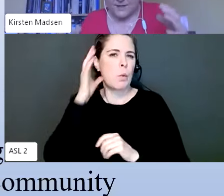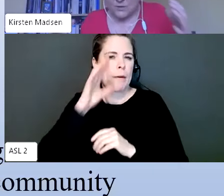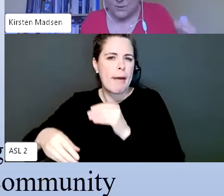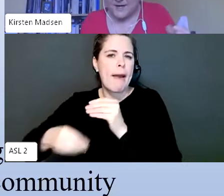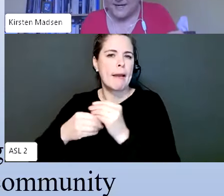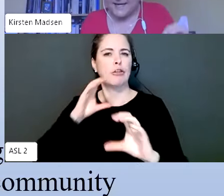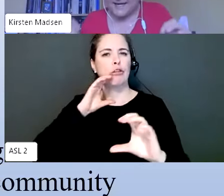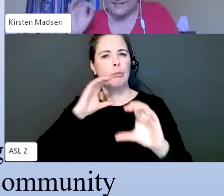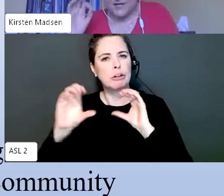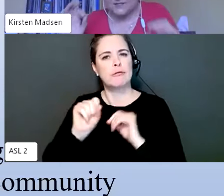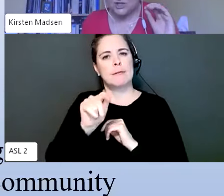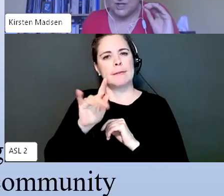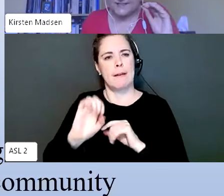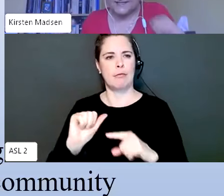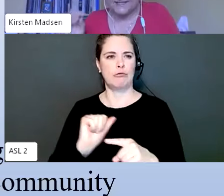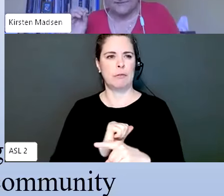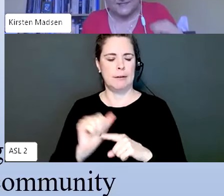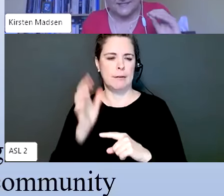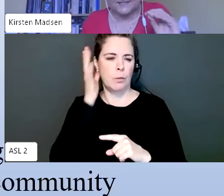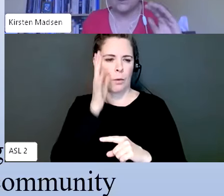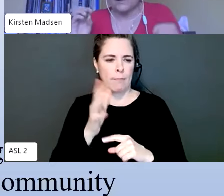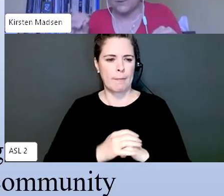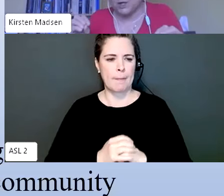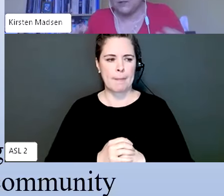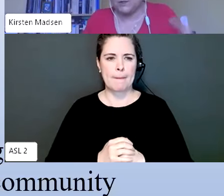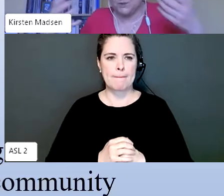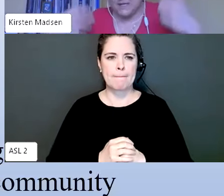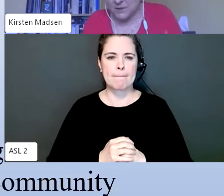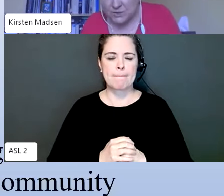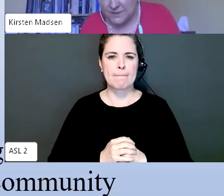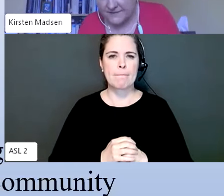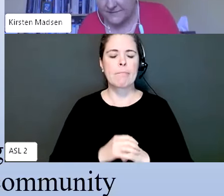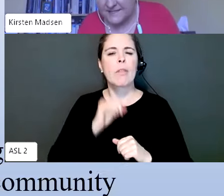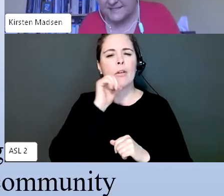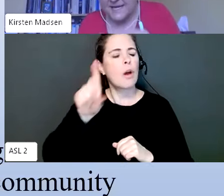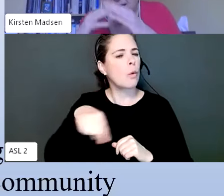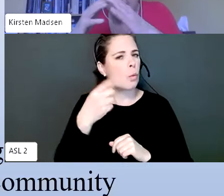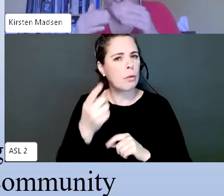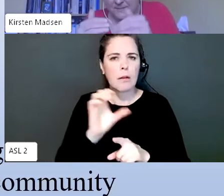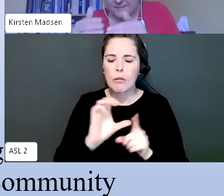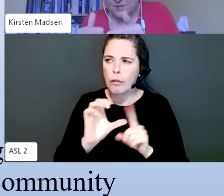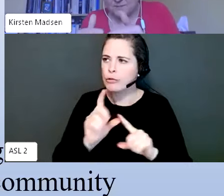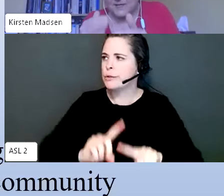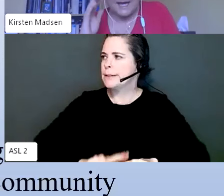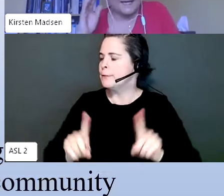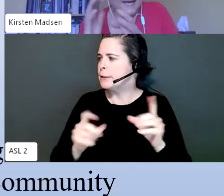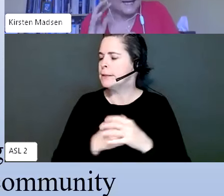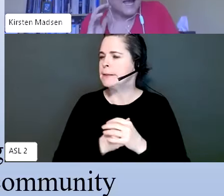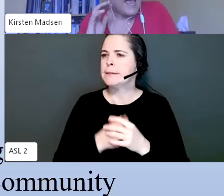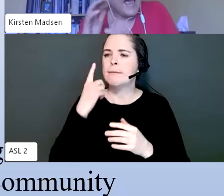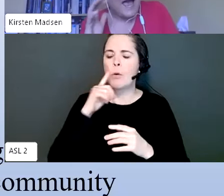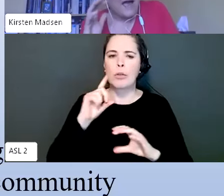we're incorporating. And it's not just differences with regards to cultural differences and how people communicate